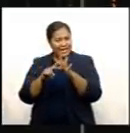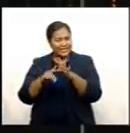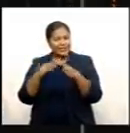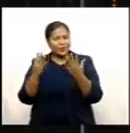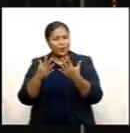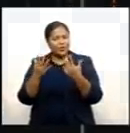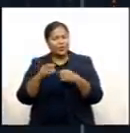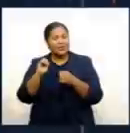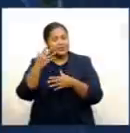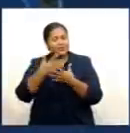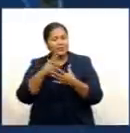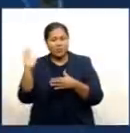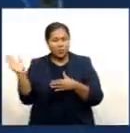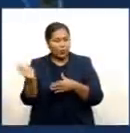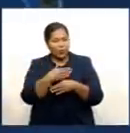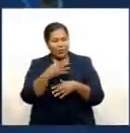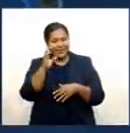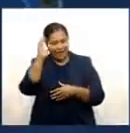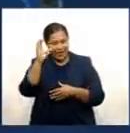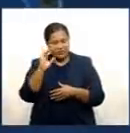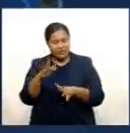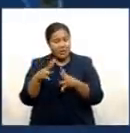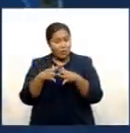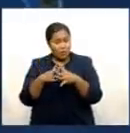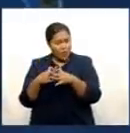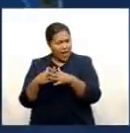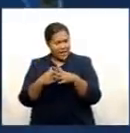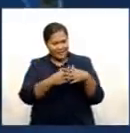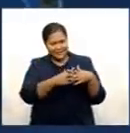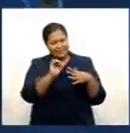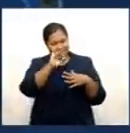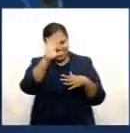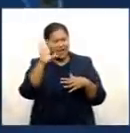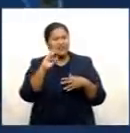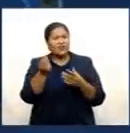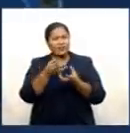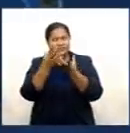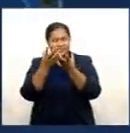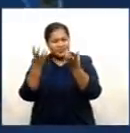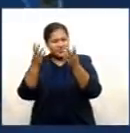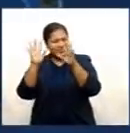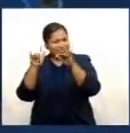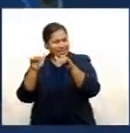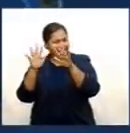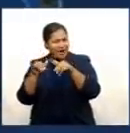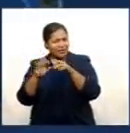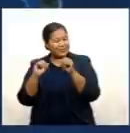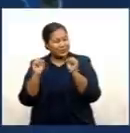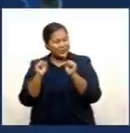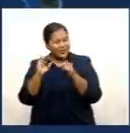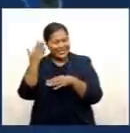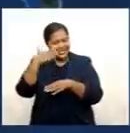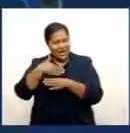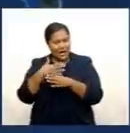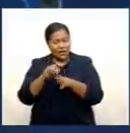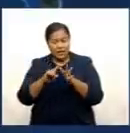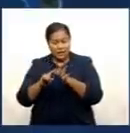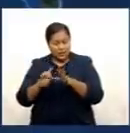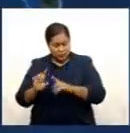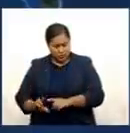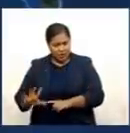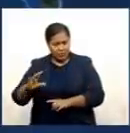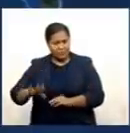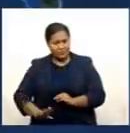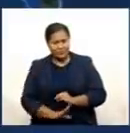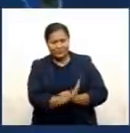were experienced over the country. In the west, fine apart from isolated afternoon showers, cool at night. Eastwards from Pacific Harbour